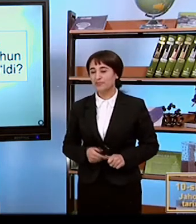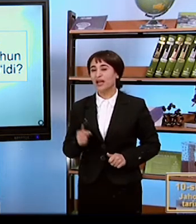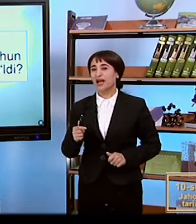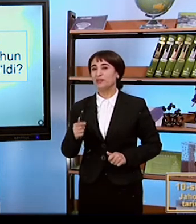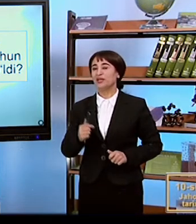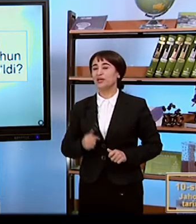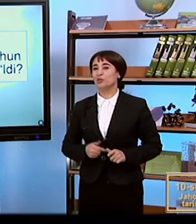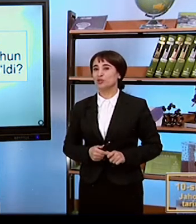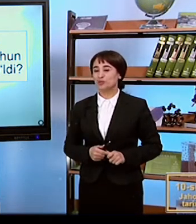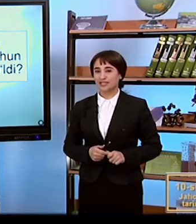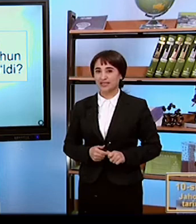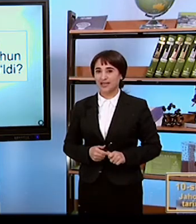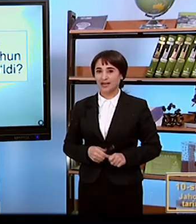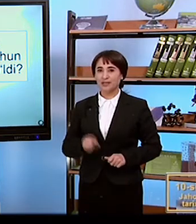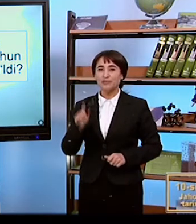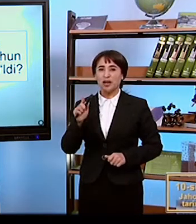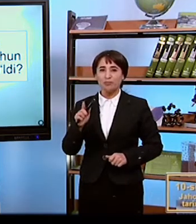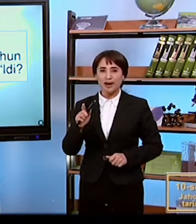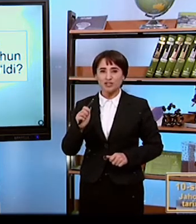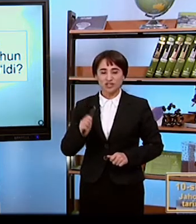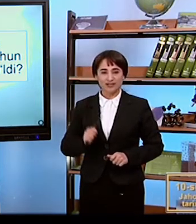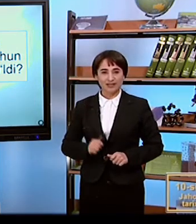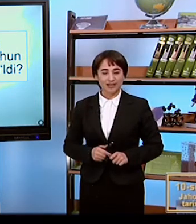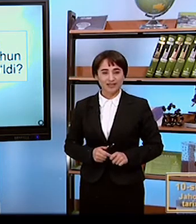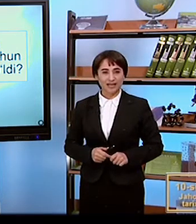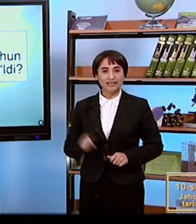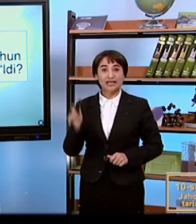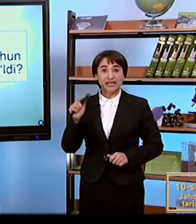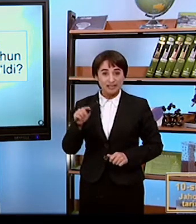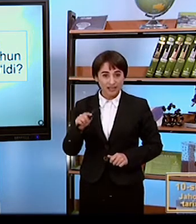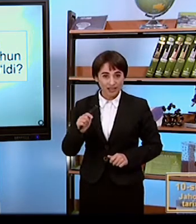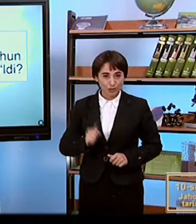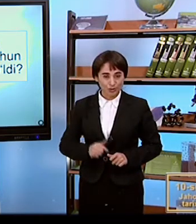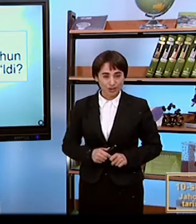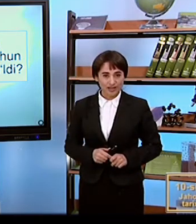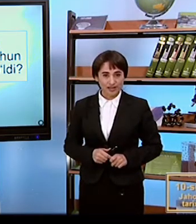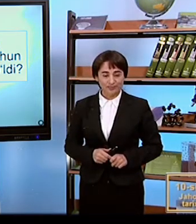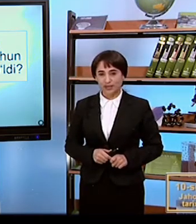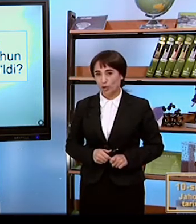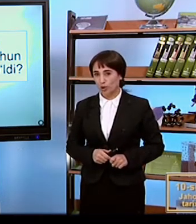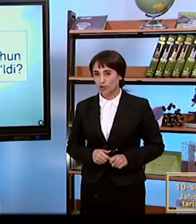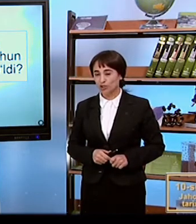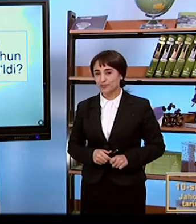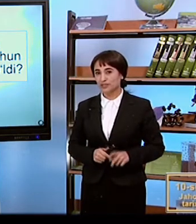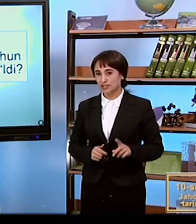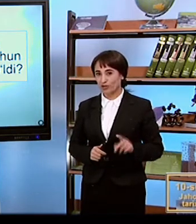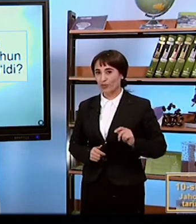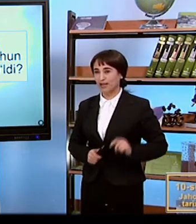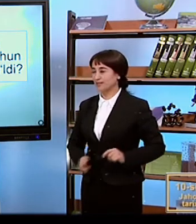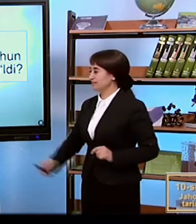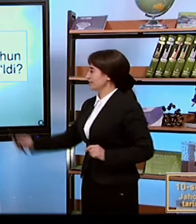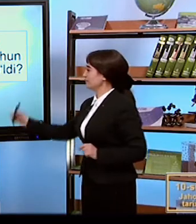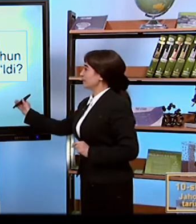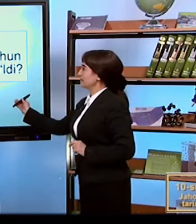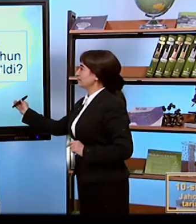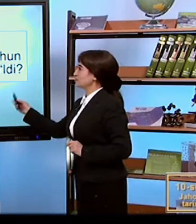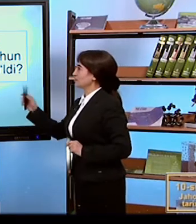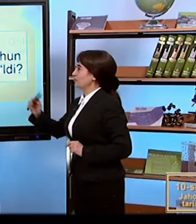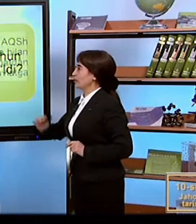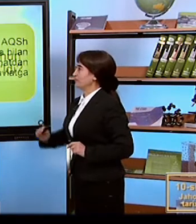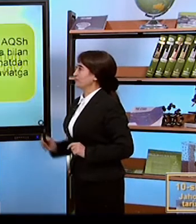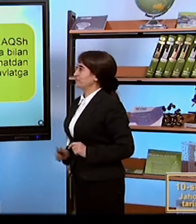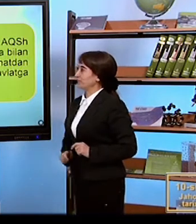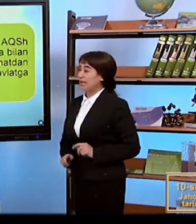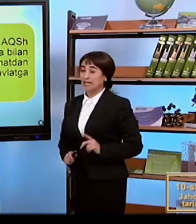urushiga Amerika Qo'shma Shtatlari barcha davlatlardan keyin qo'shilgan. Xo'sh, javoblaringizni